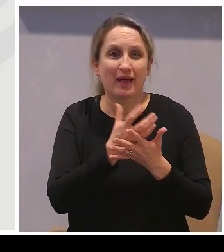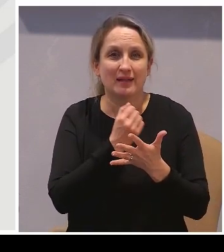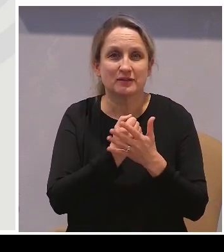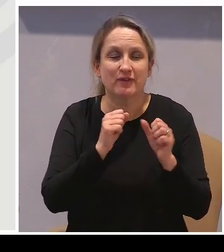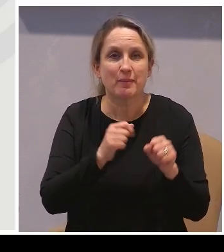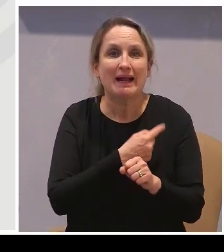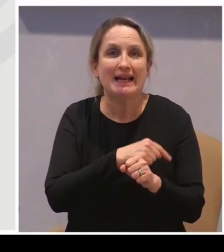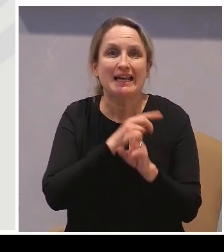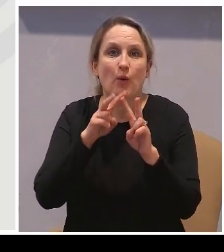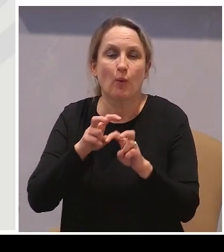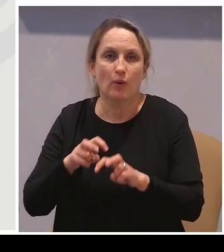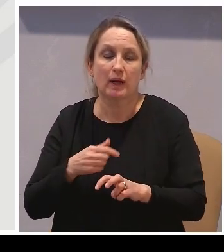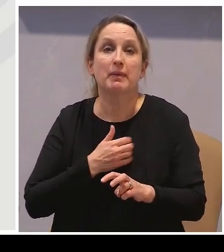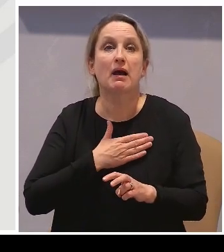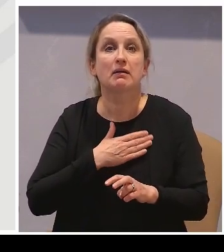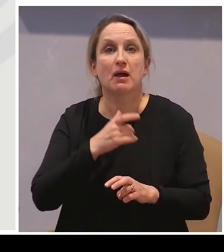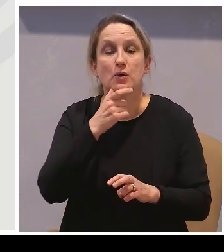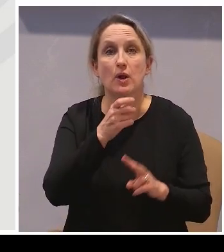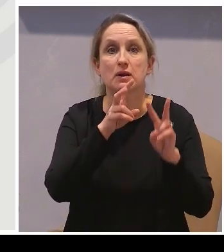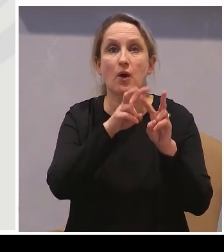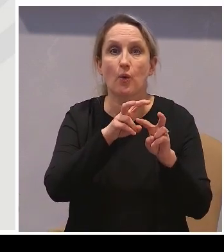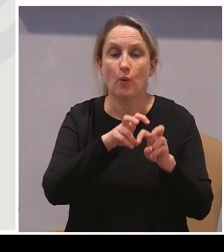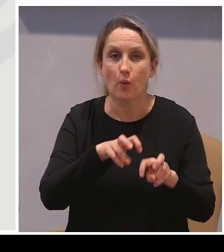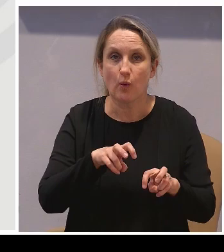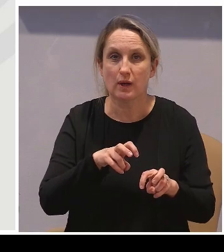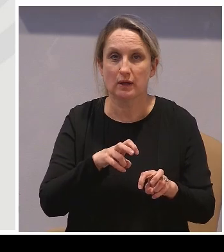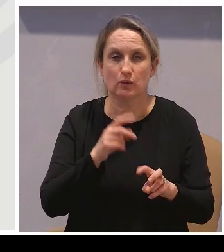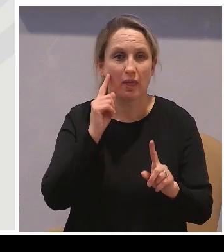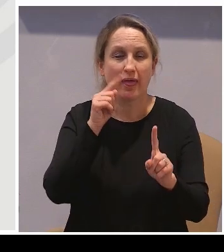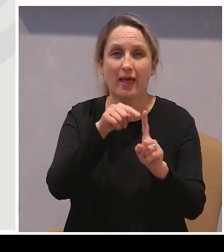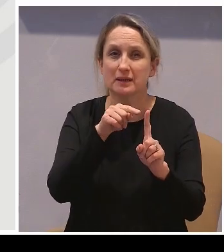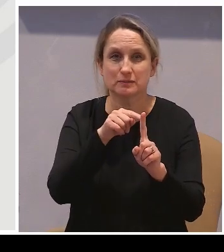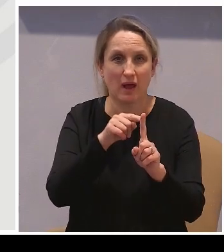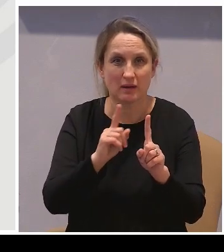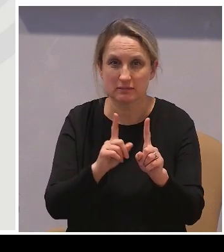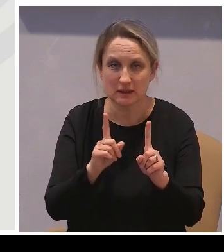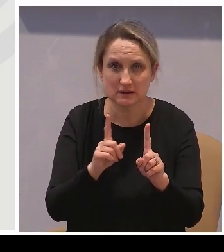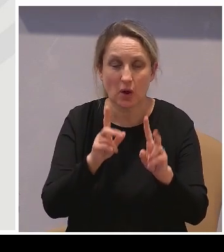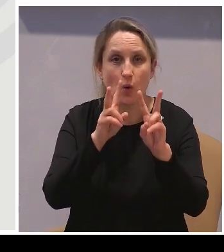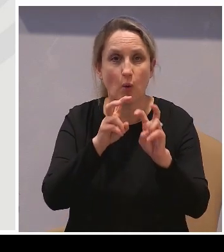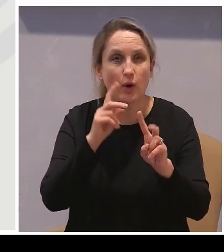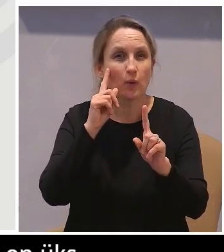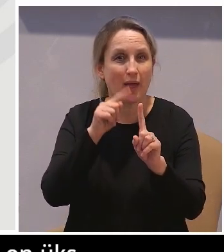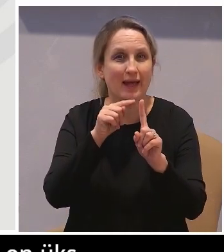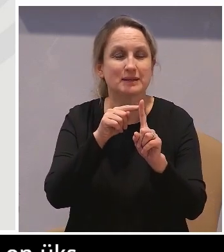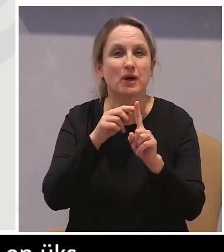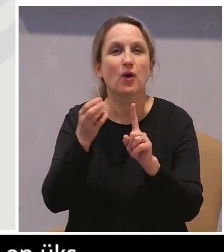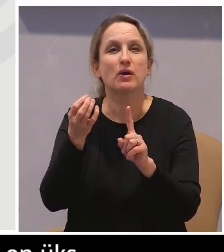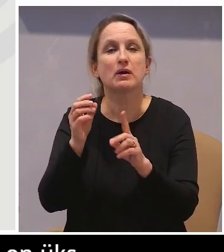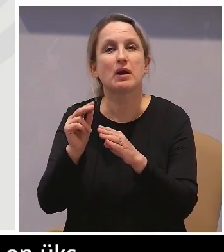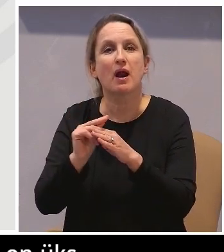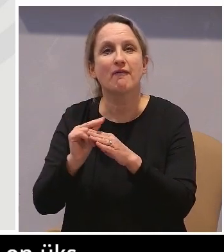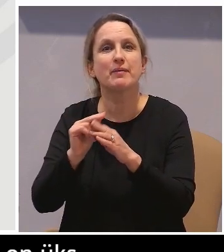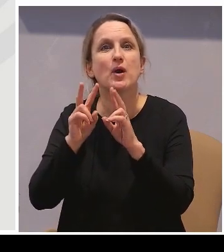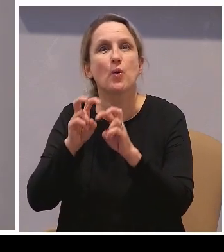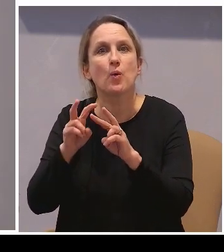Ma tahan rõhutada seda, Clinical uuringud on trials are one way that medicines can be uuritakse accessed. ravimeid. But